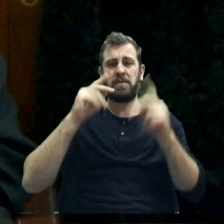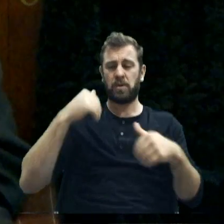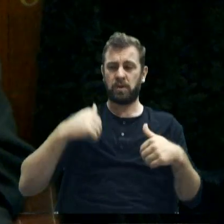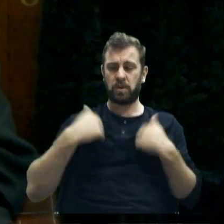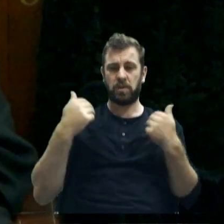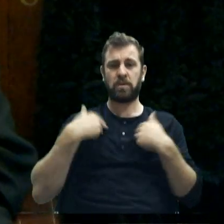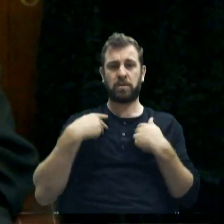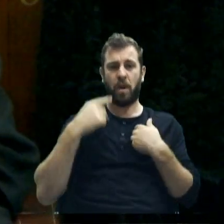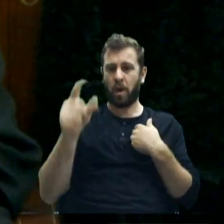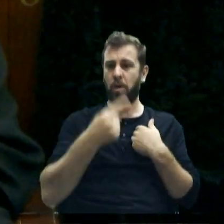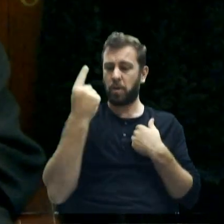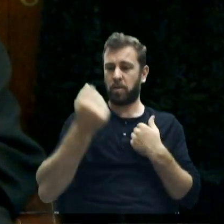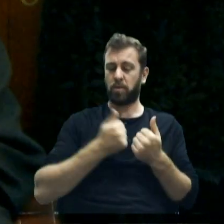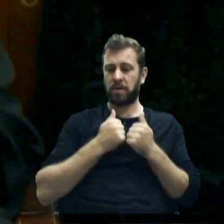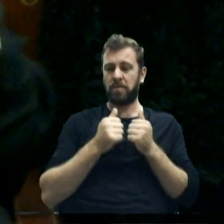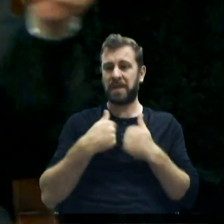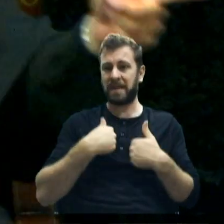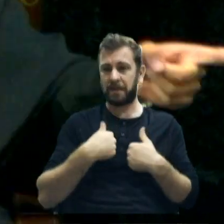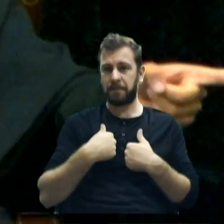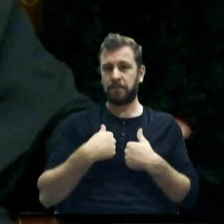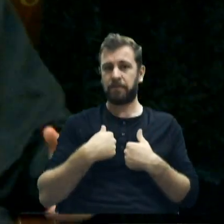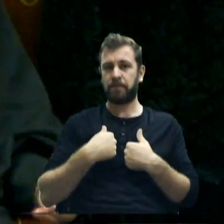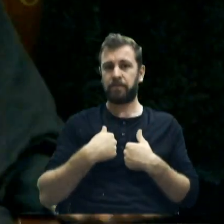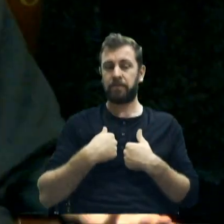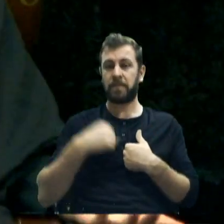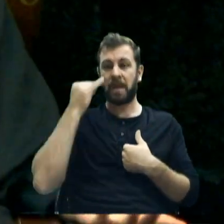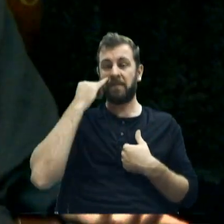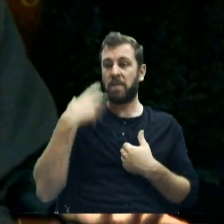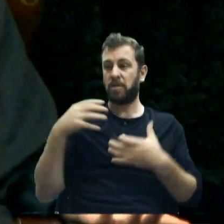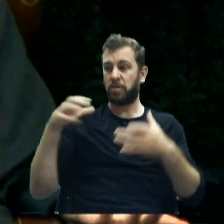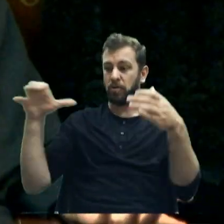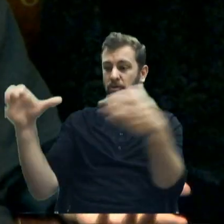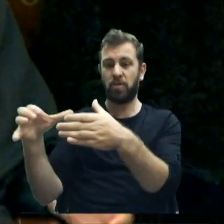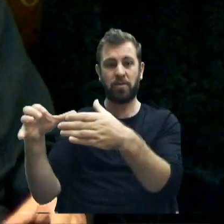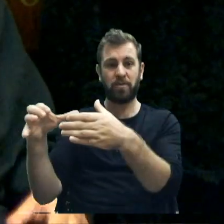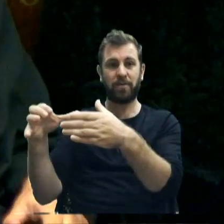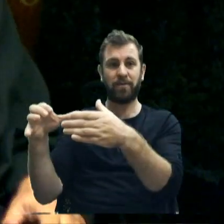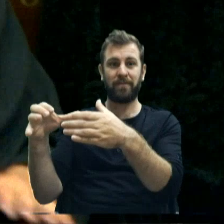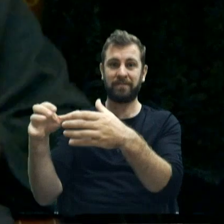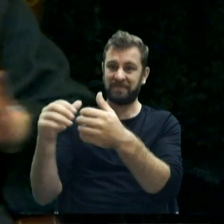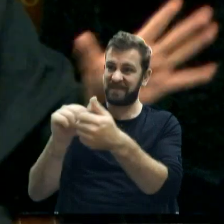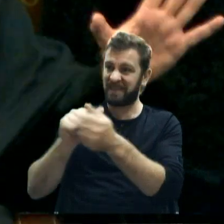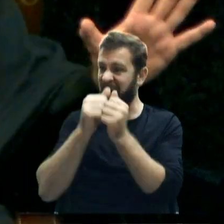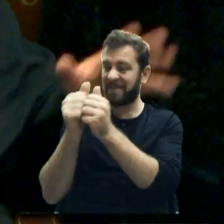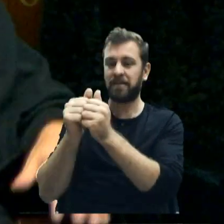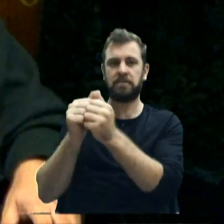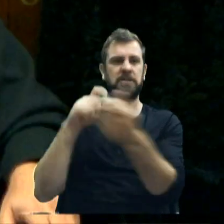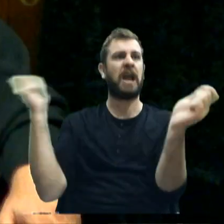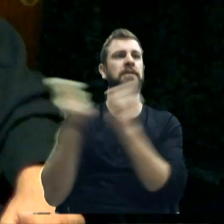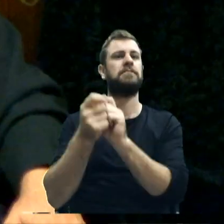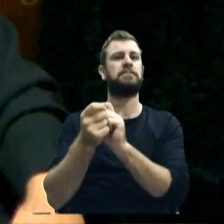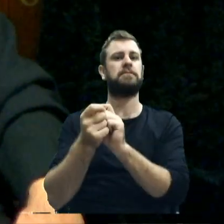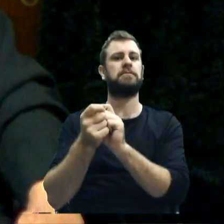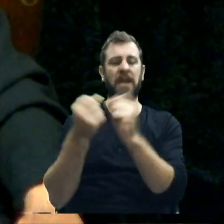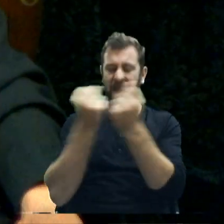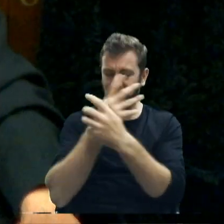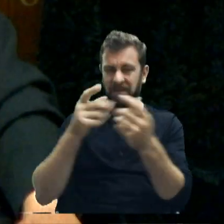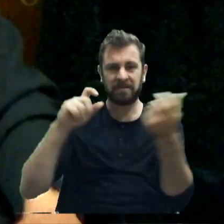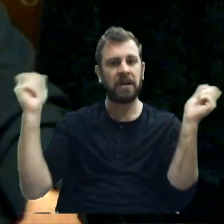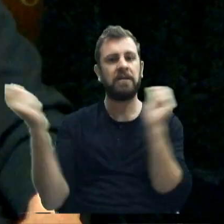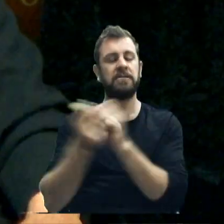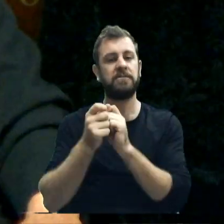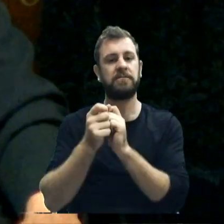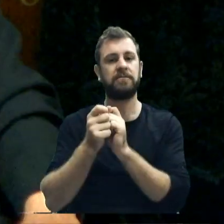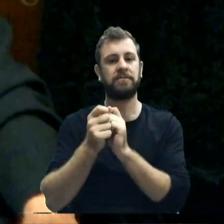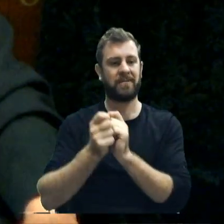me. Put them in their group, for some reason they change. Everything about them changes. The way